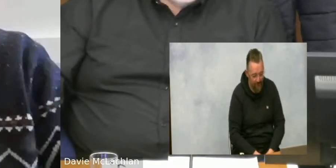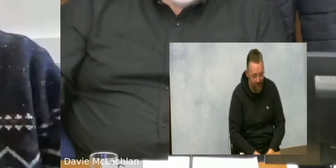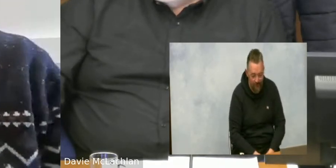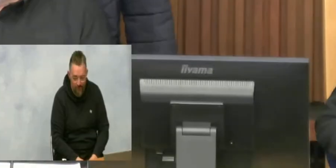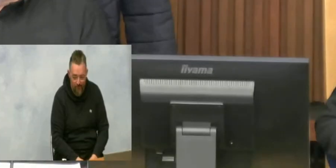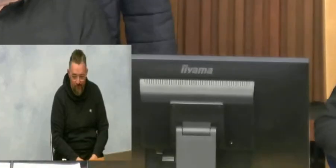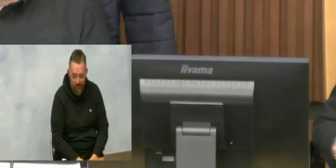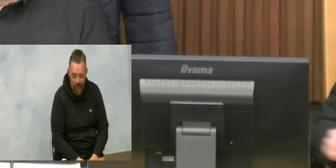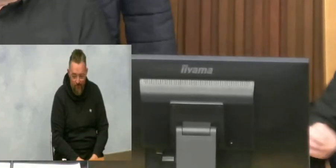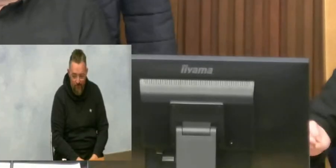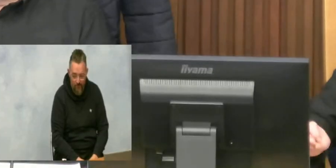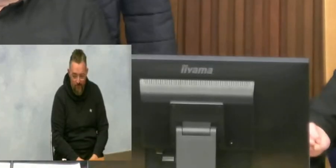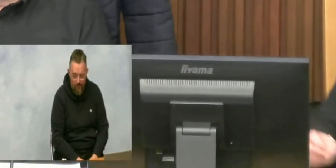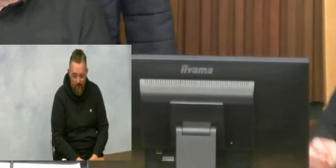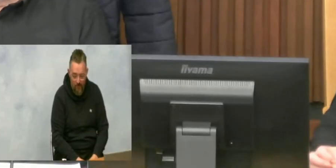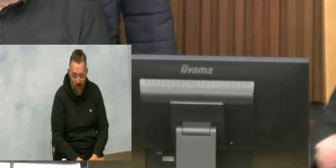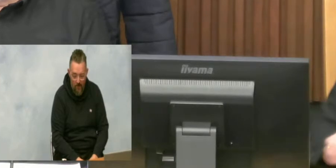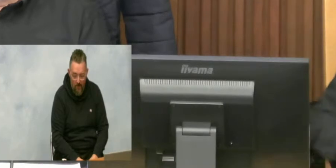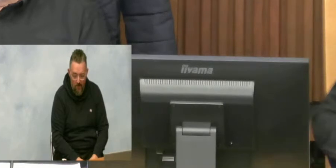Ross. Martin.